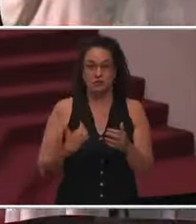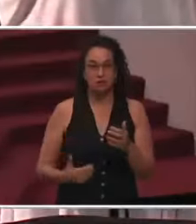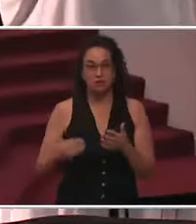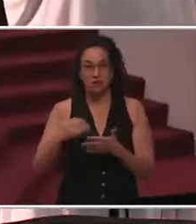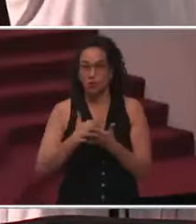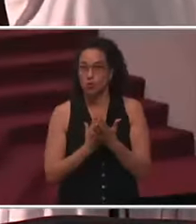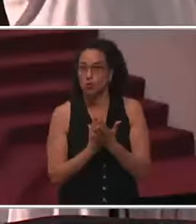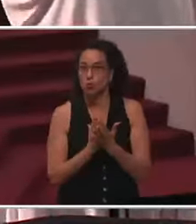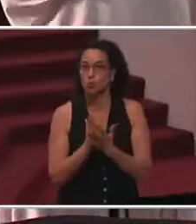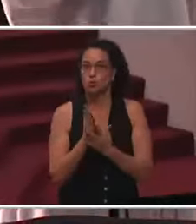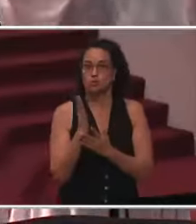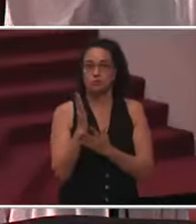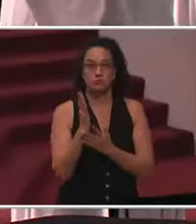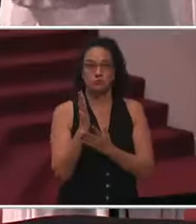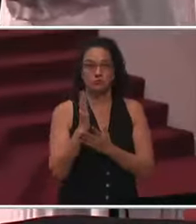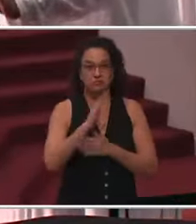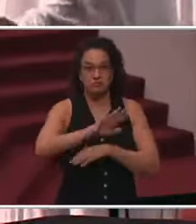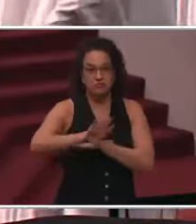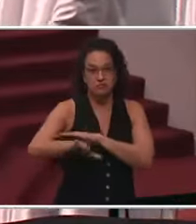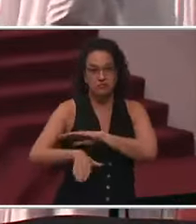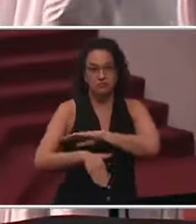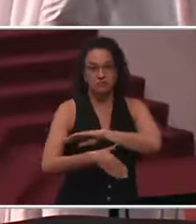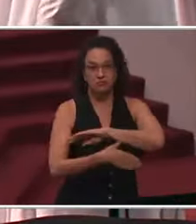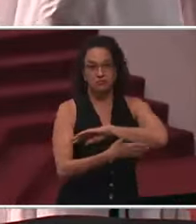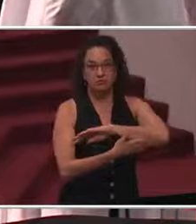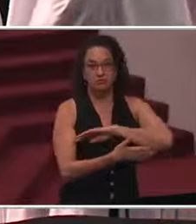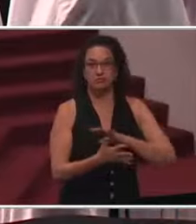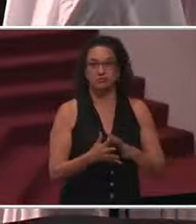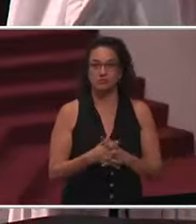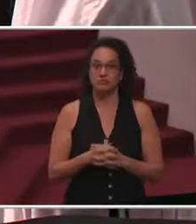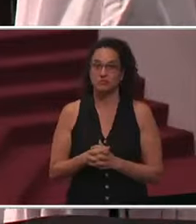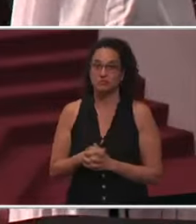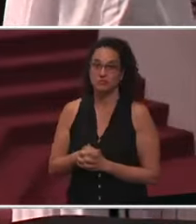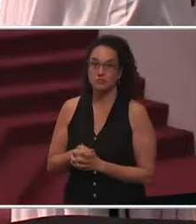You brought me through the night.